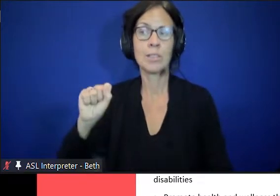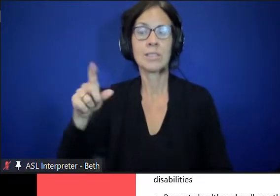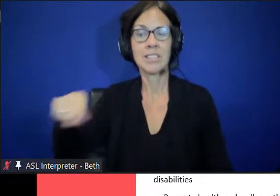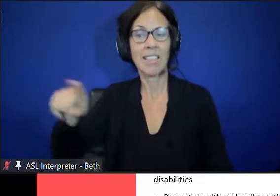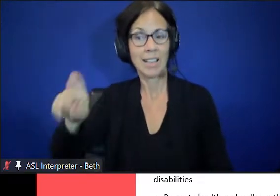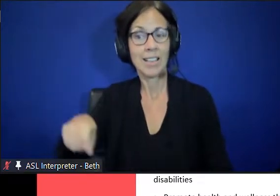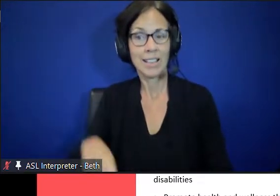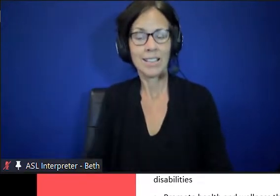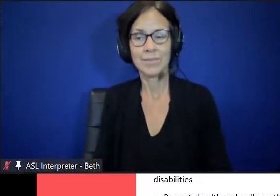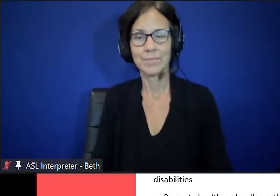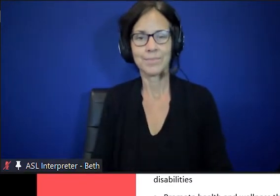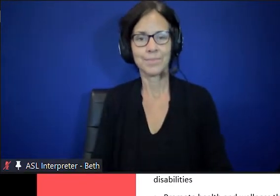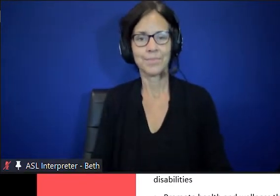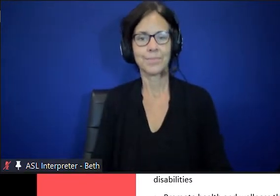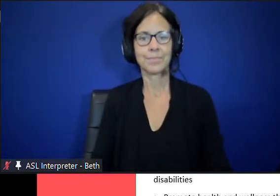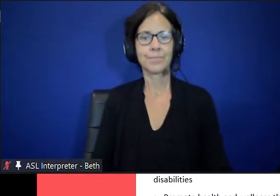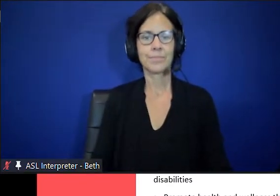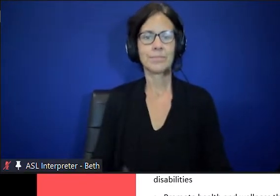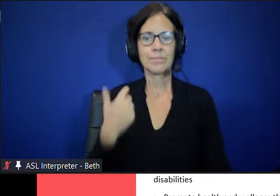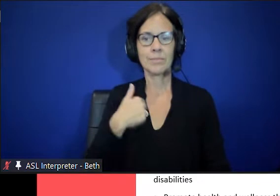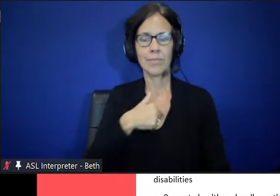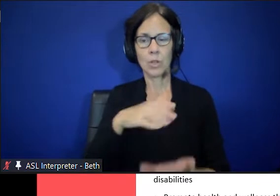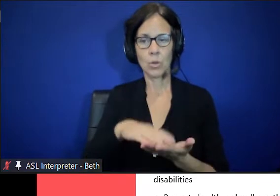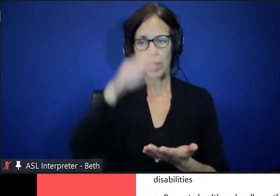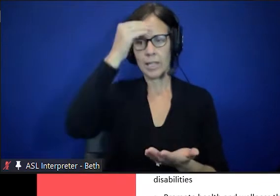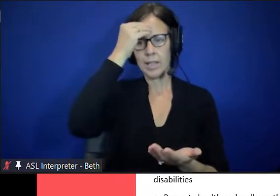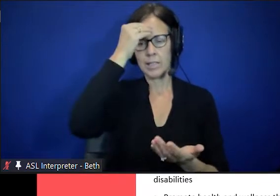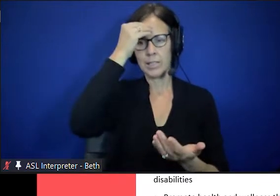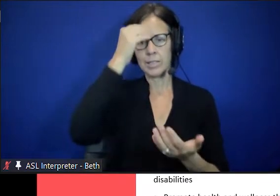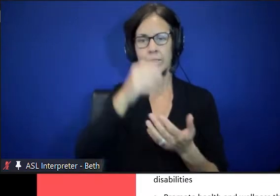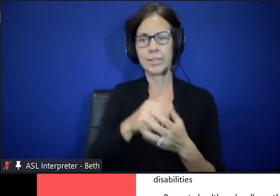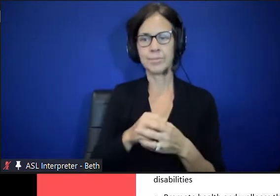need. We gained insight on